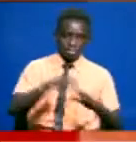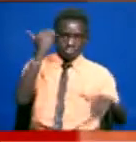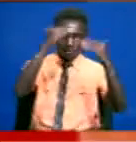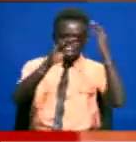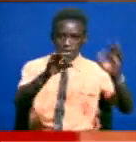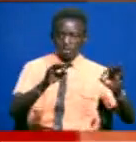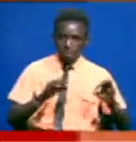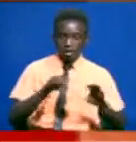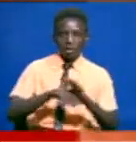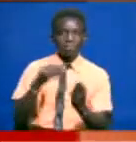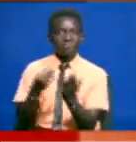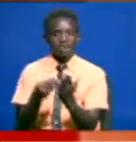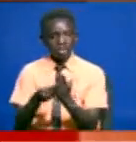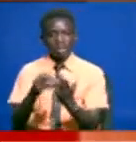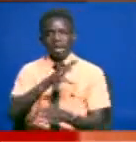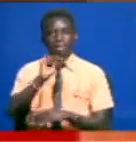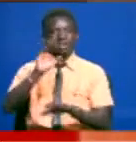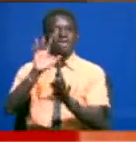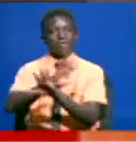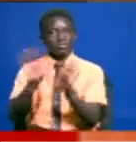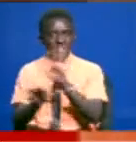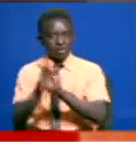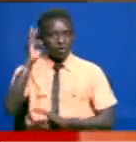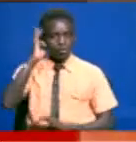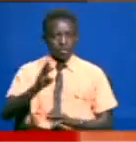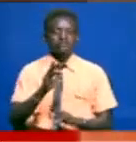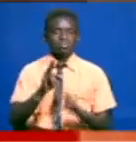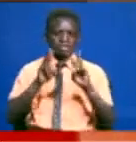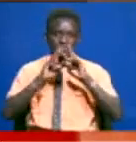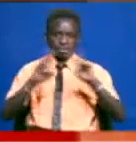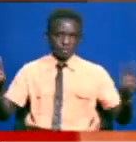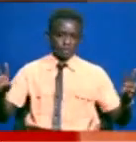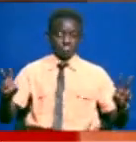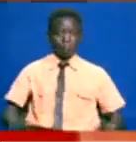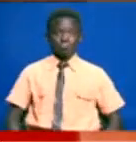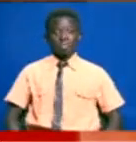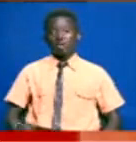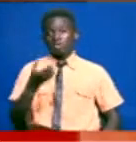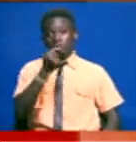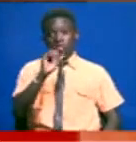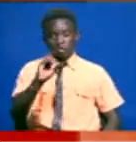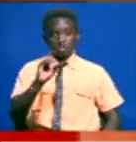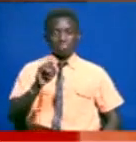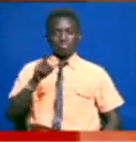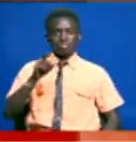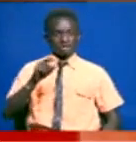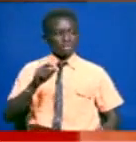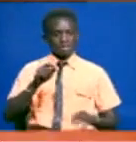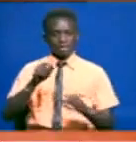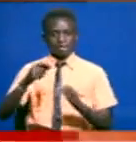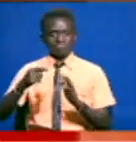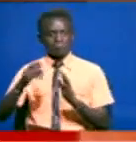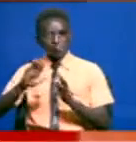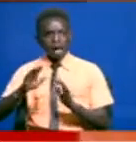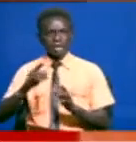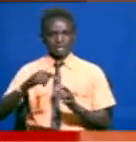finance, and everything will be harmonized. Mm-hmm. So automation is very important. Mm-hmm. We received a